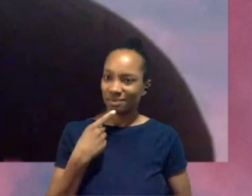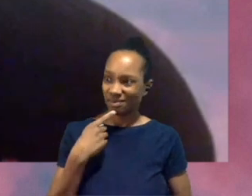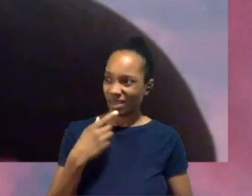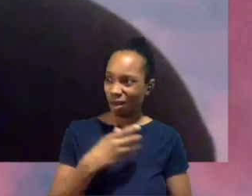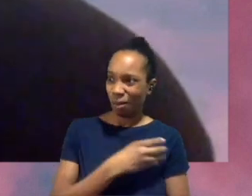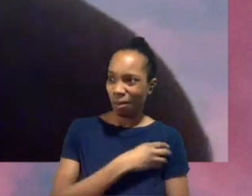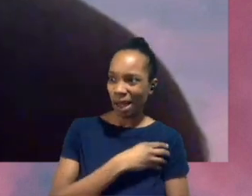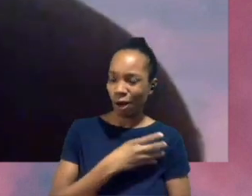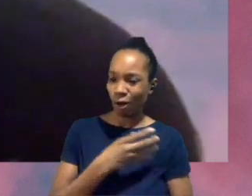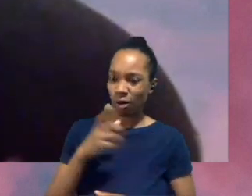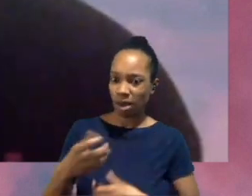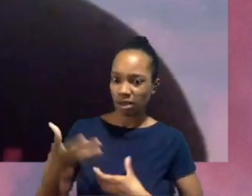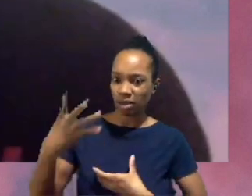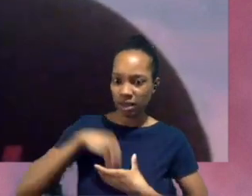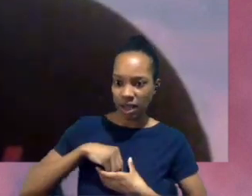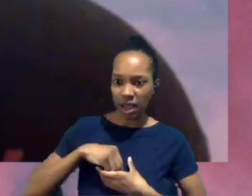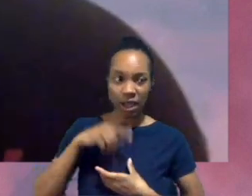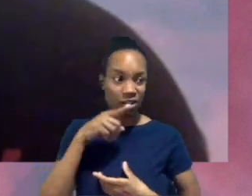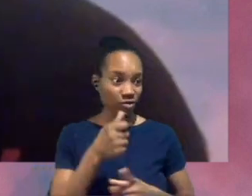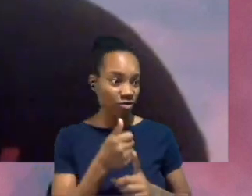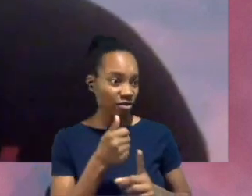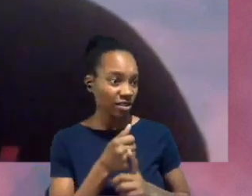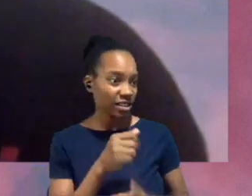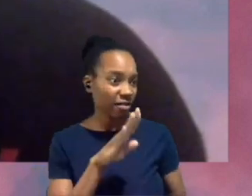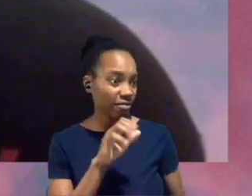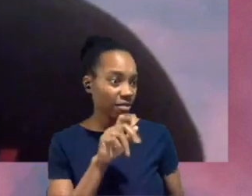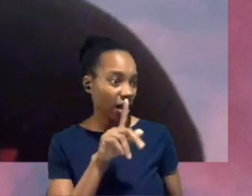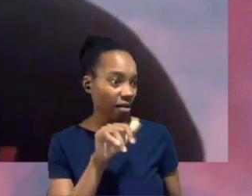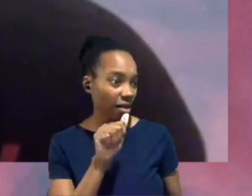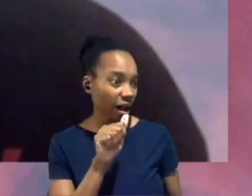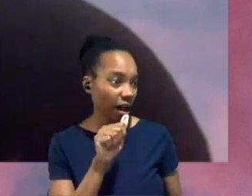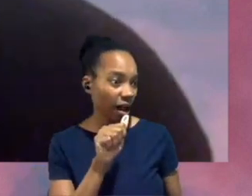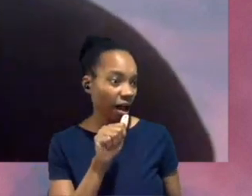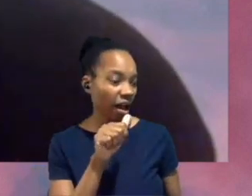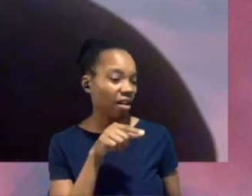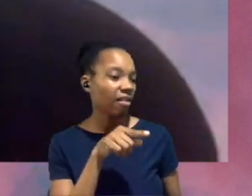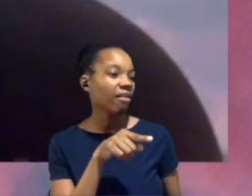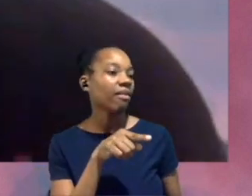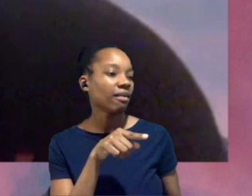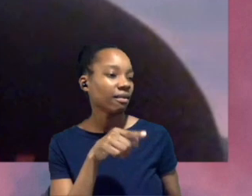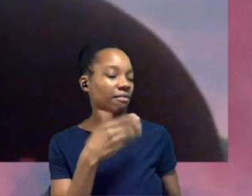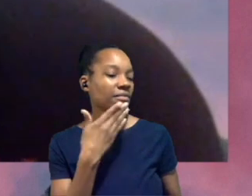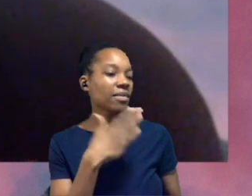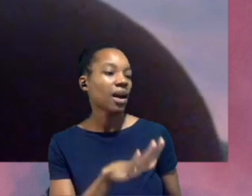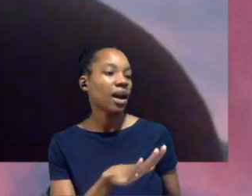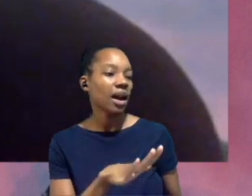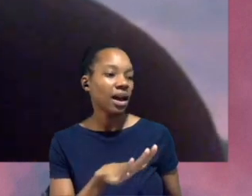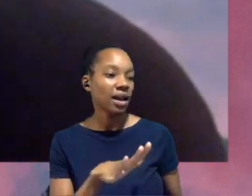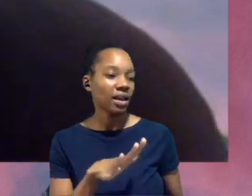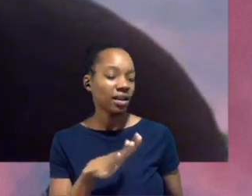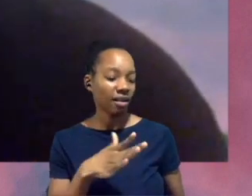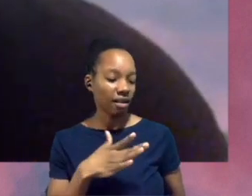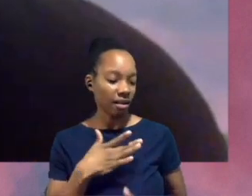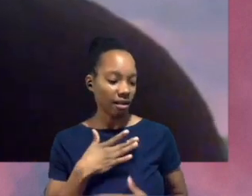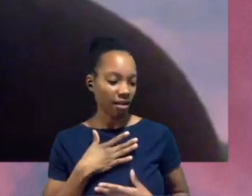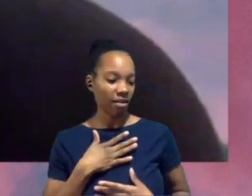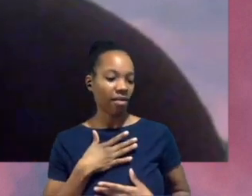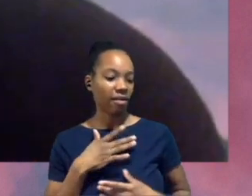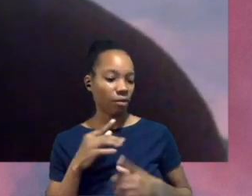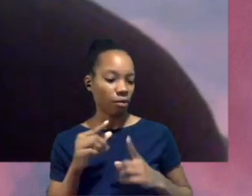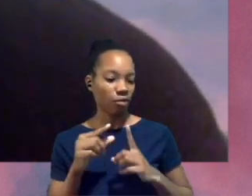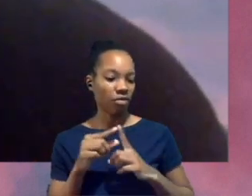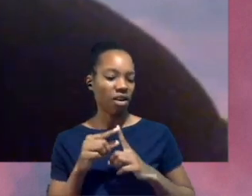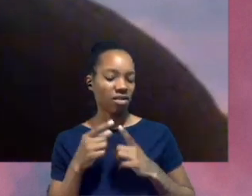a sin to be bakla. A sin, salt, salty, like the ocean breeze, like the